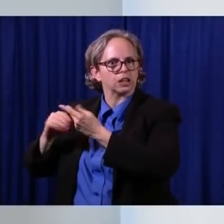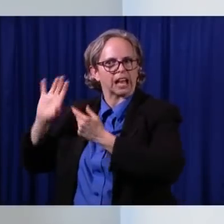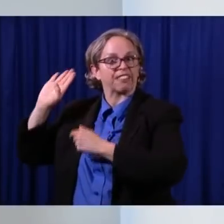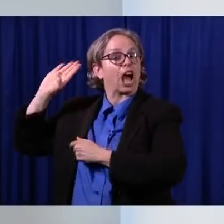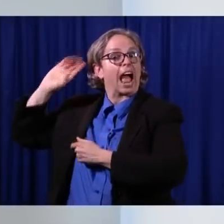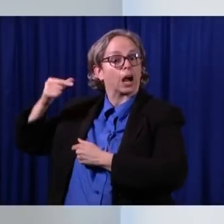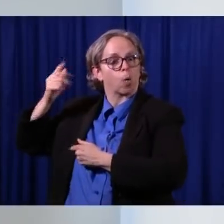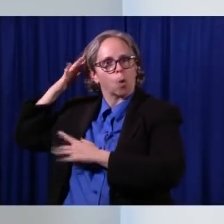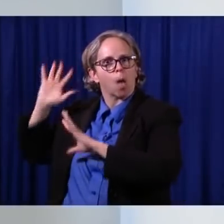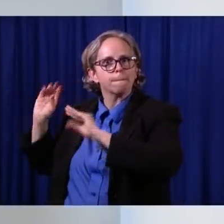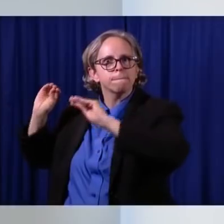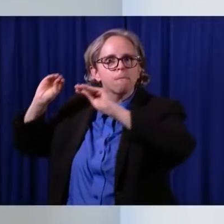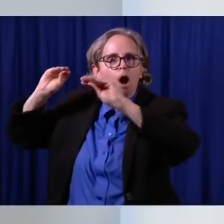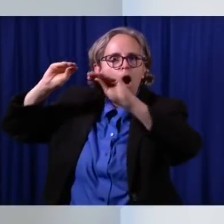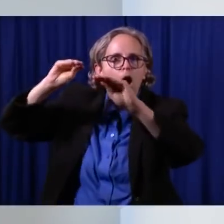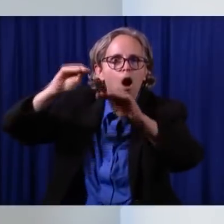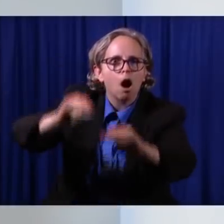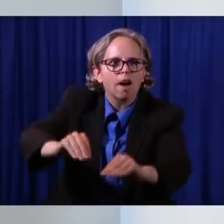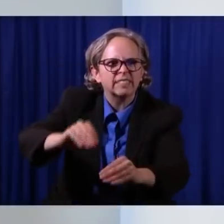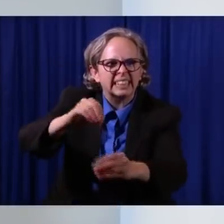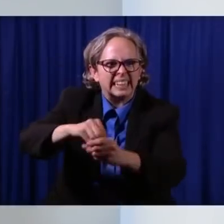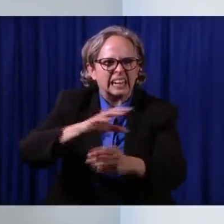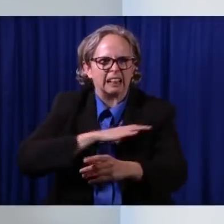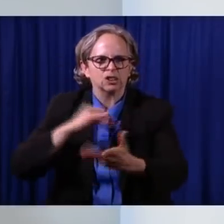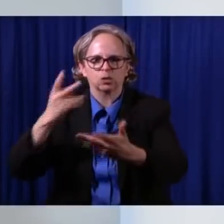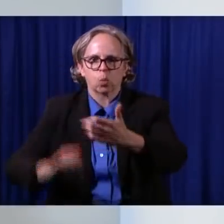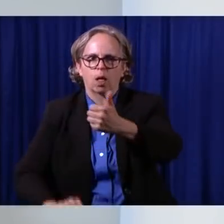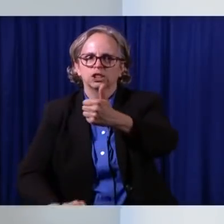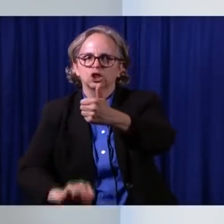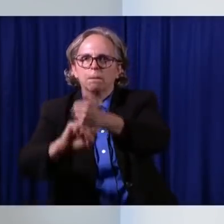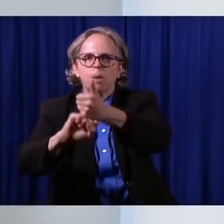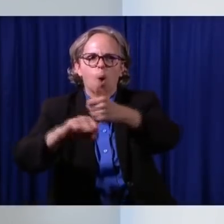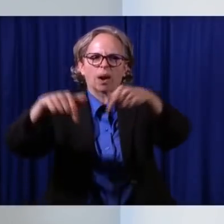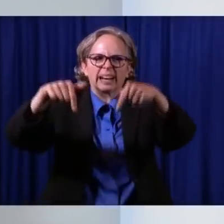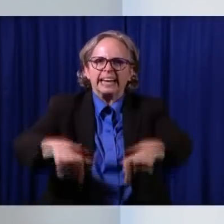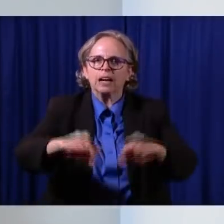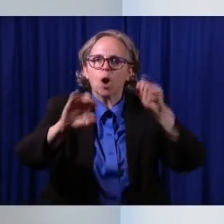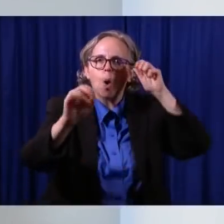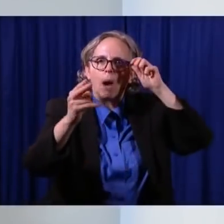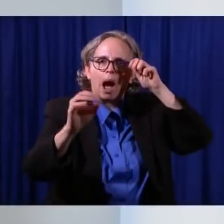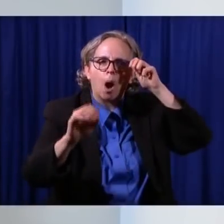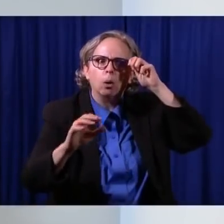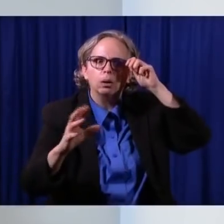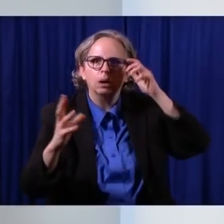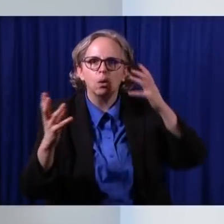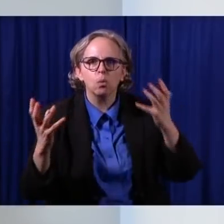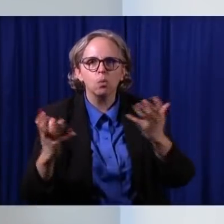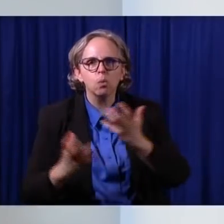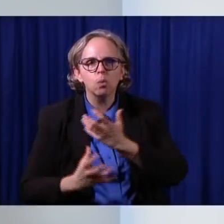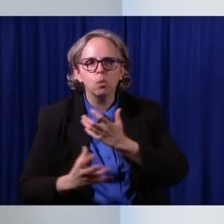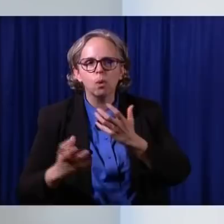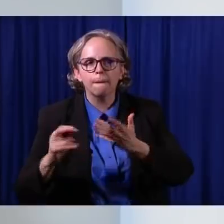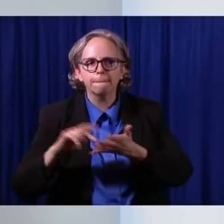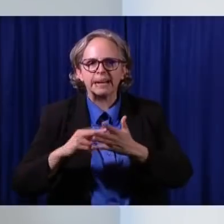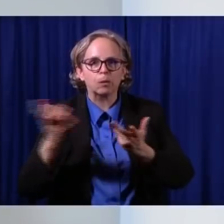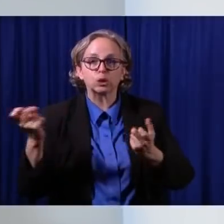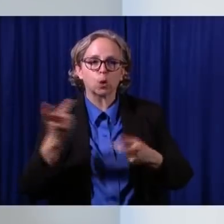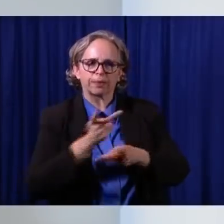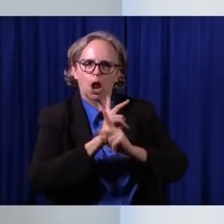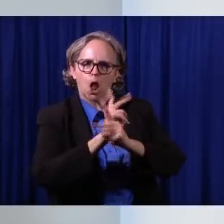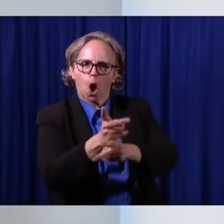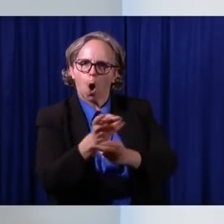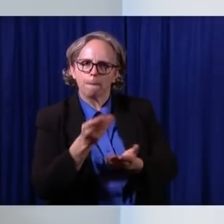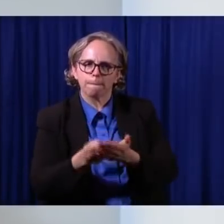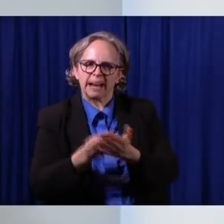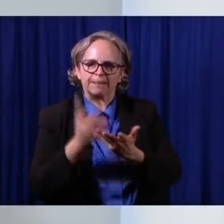our ongoing efforts in Ohio to help business get access to capital and the investment they need to grow and